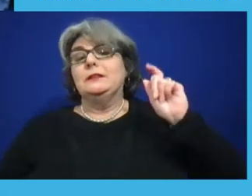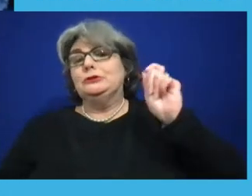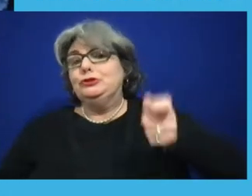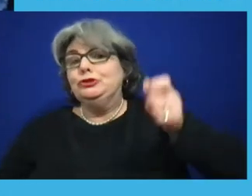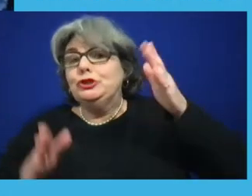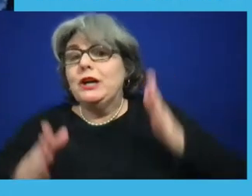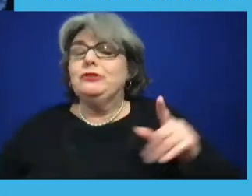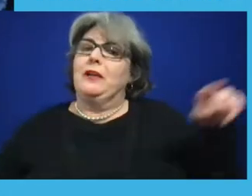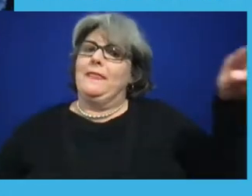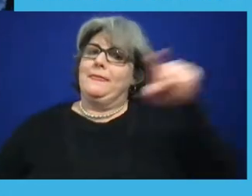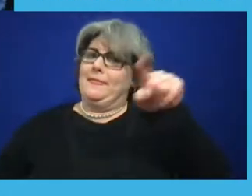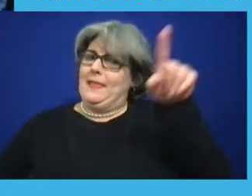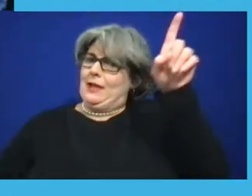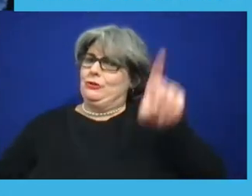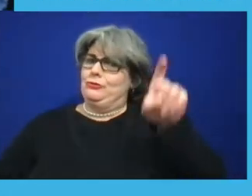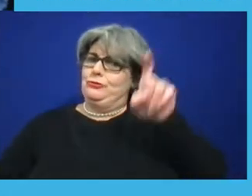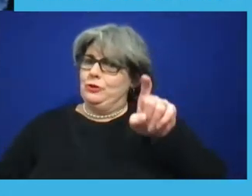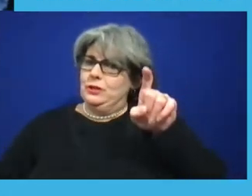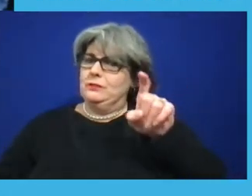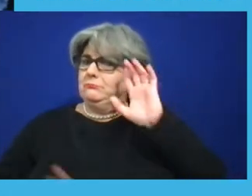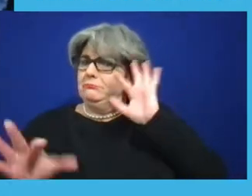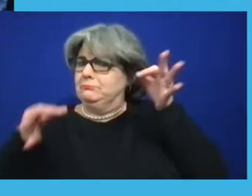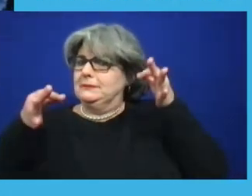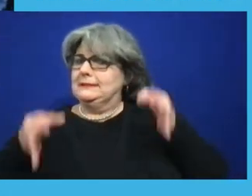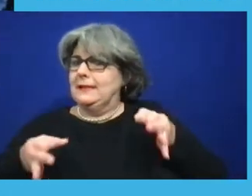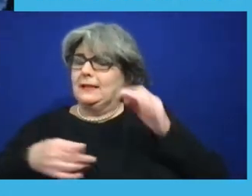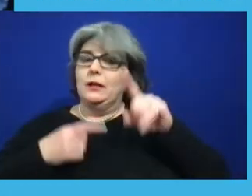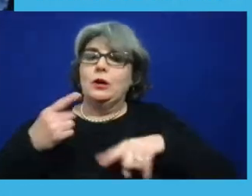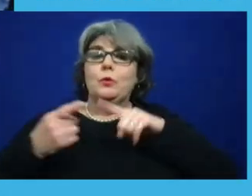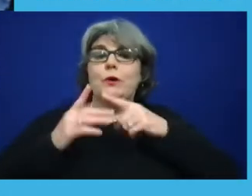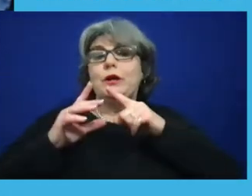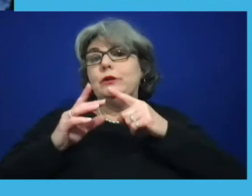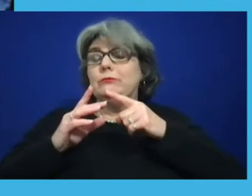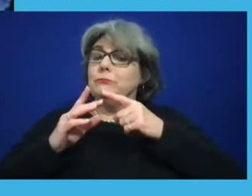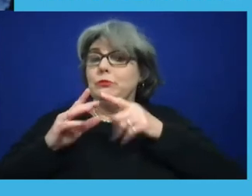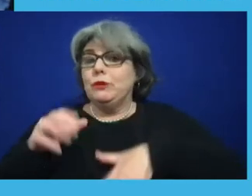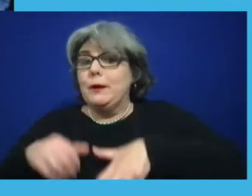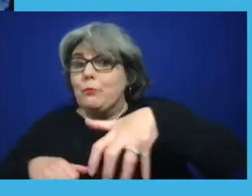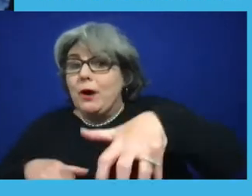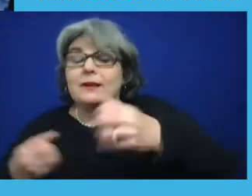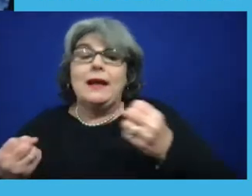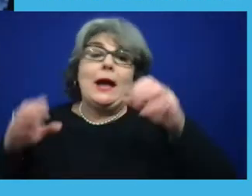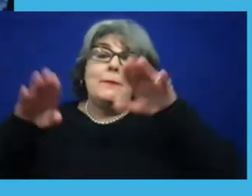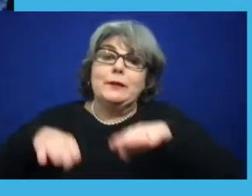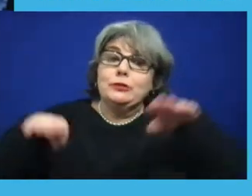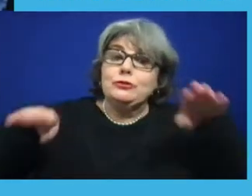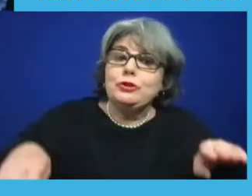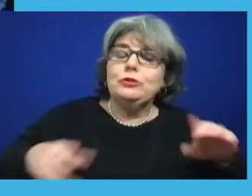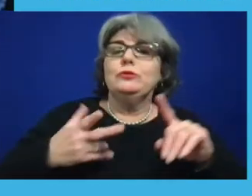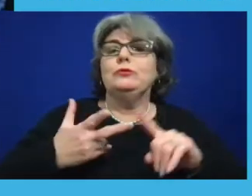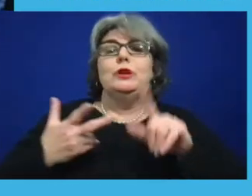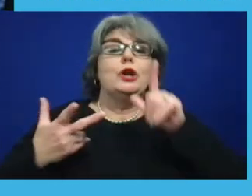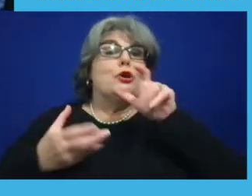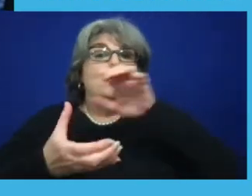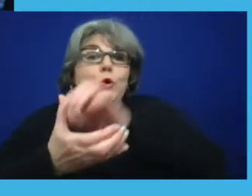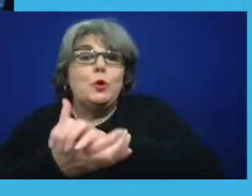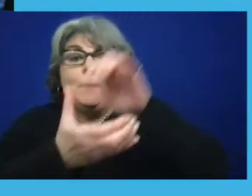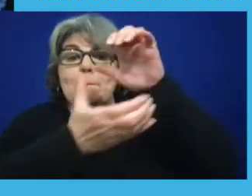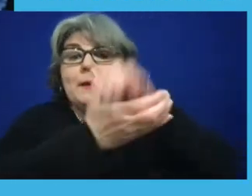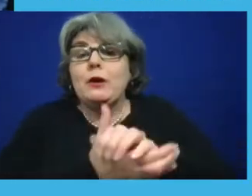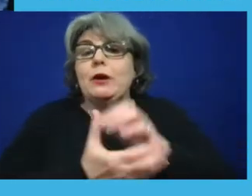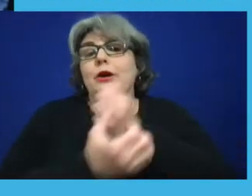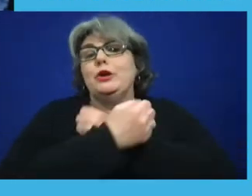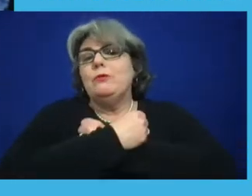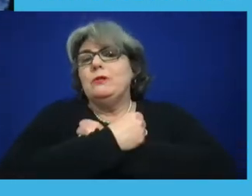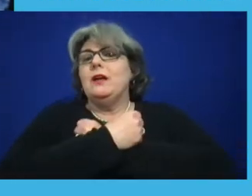Is it some of these folks in the GOP, politicians, judges, who think they should get to decide when you start a family,